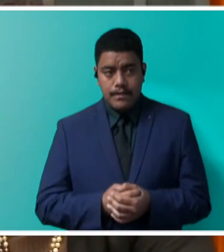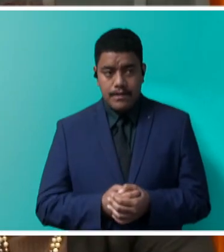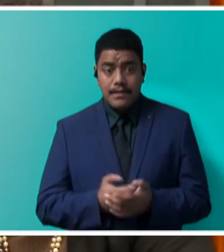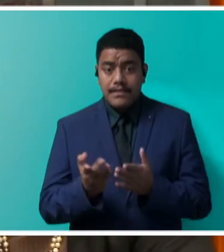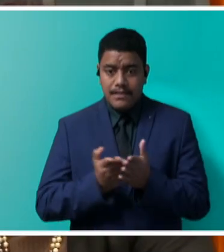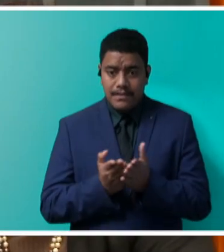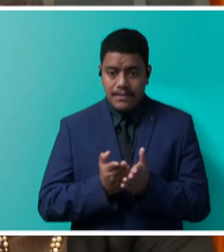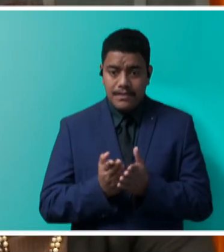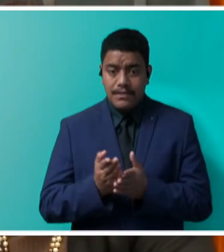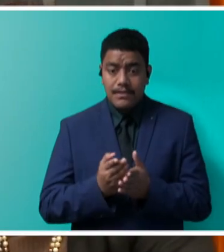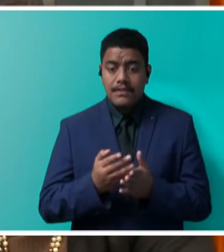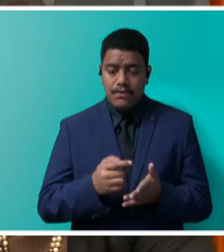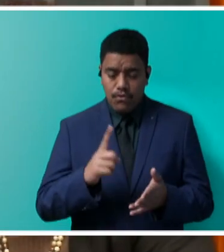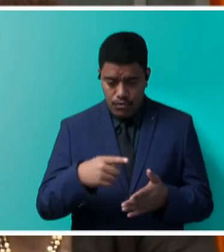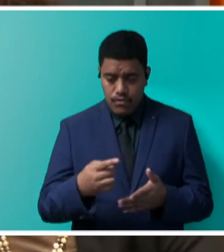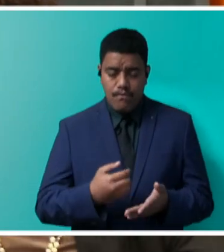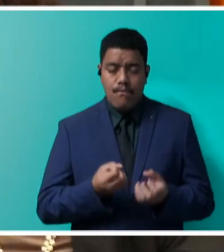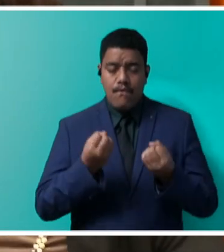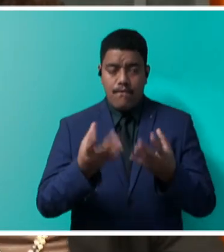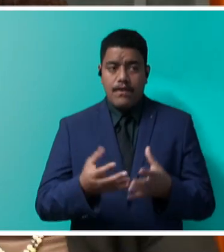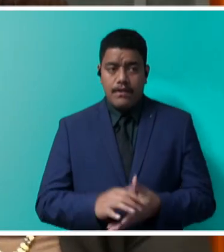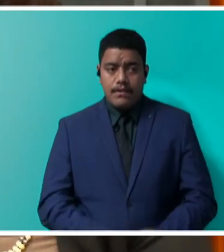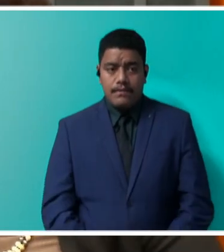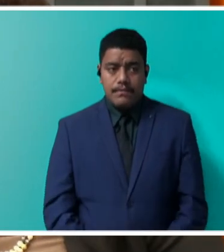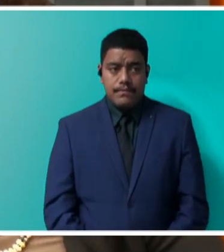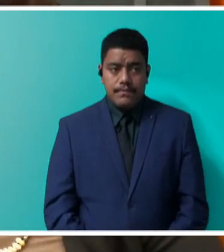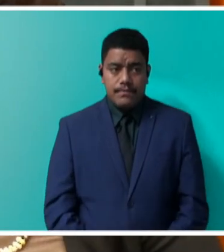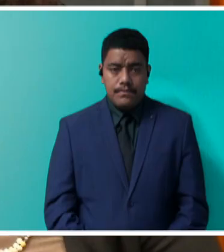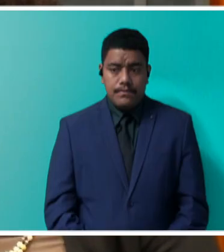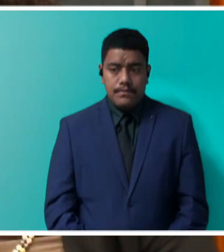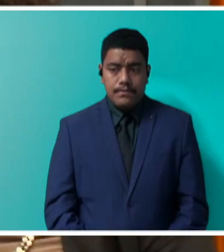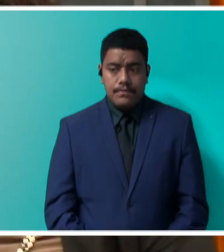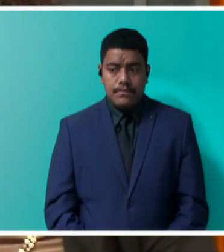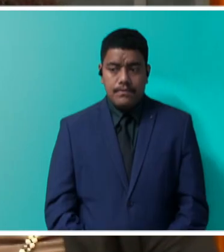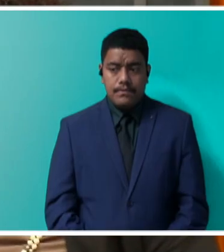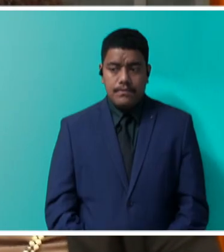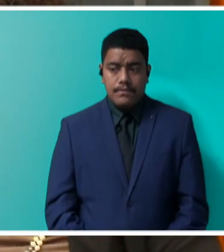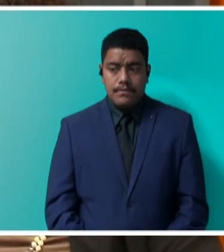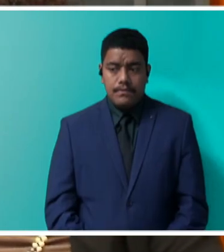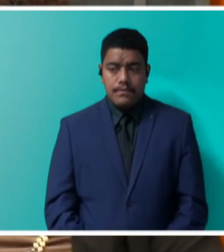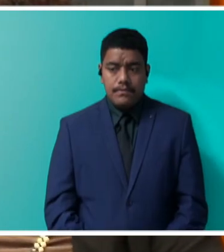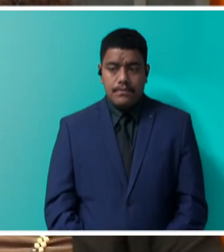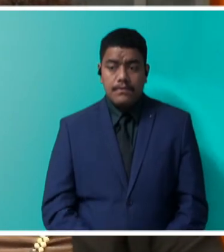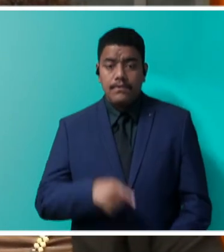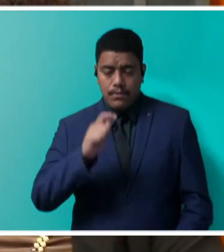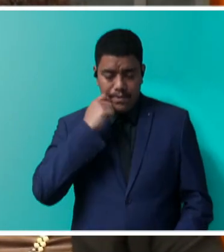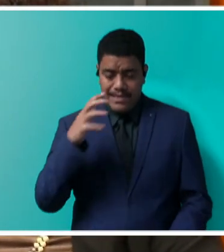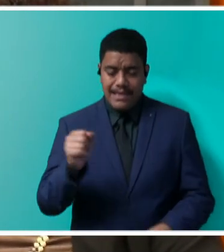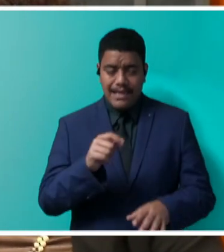services cease in that area so that we can do an overhaul. That will take time.